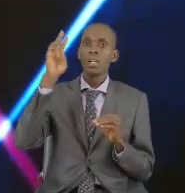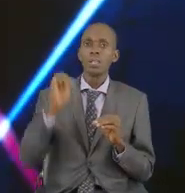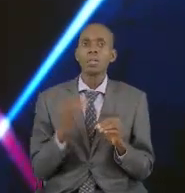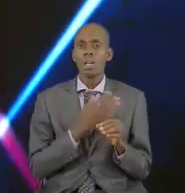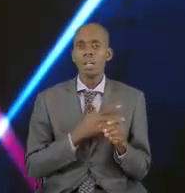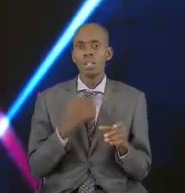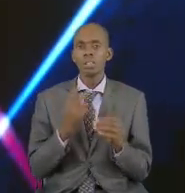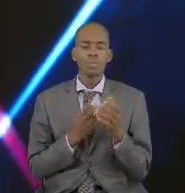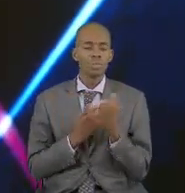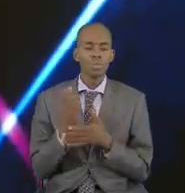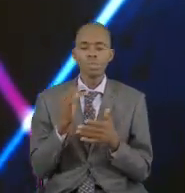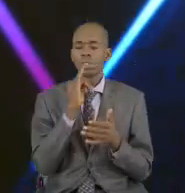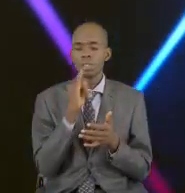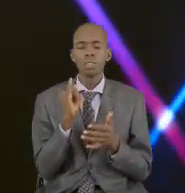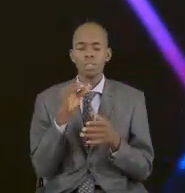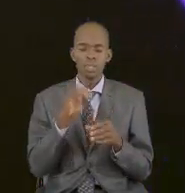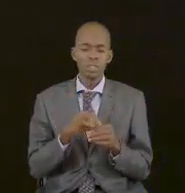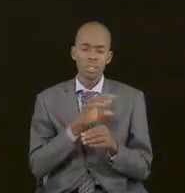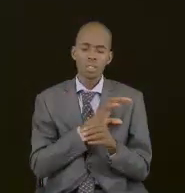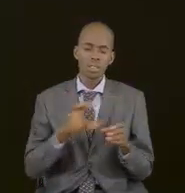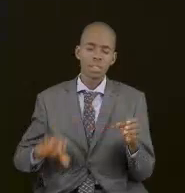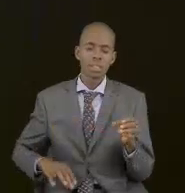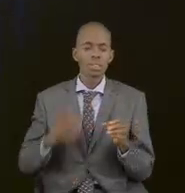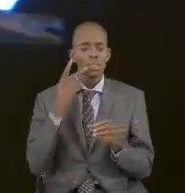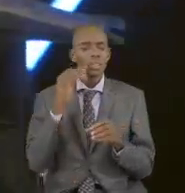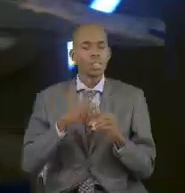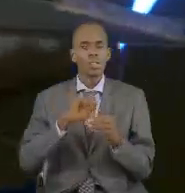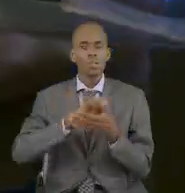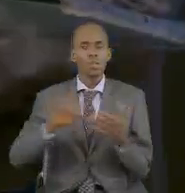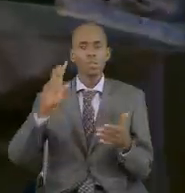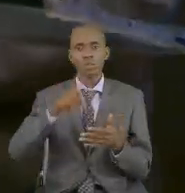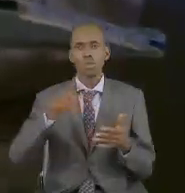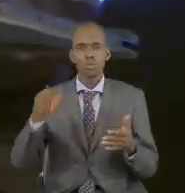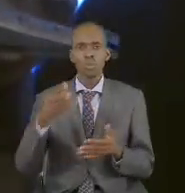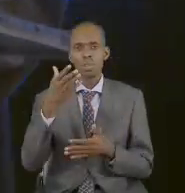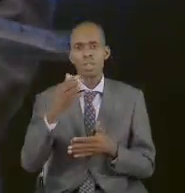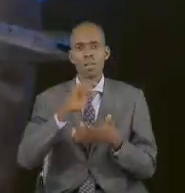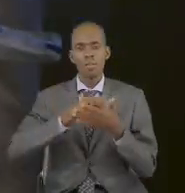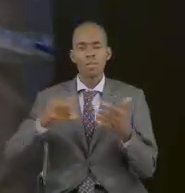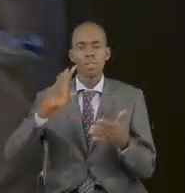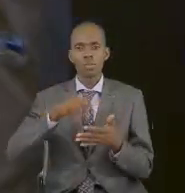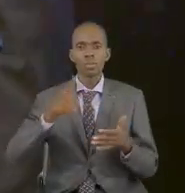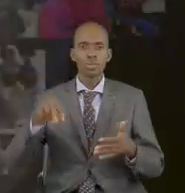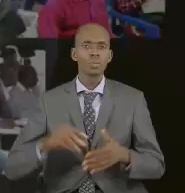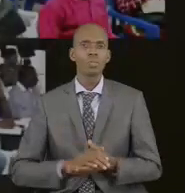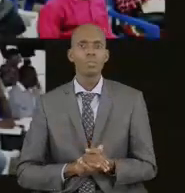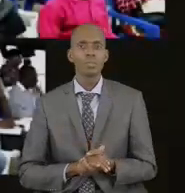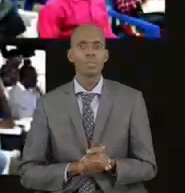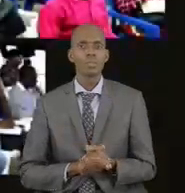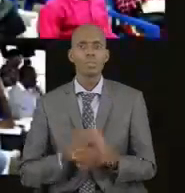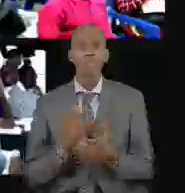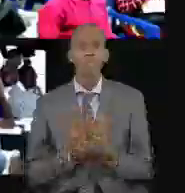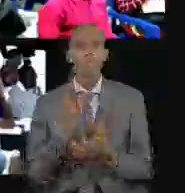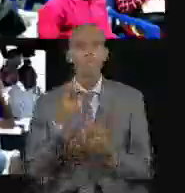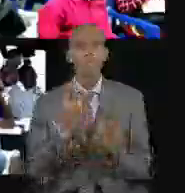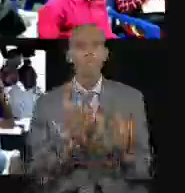is in Christ, he tells us in verse 22 there, in verse 22, that he put off